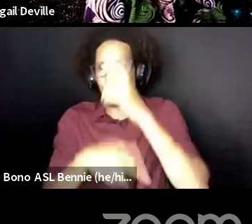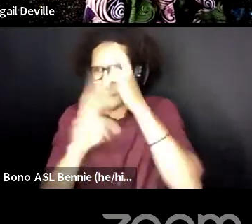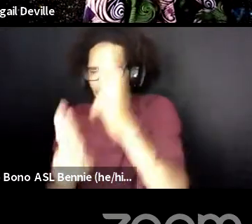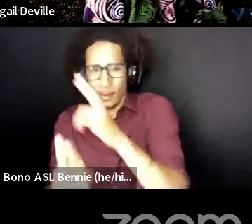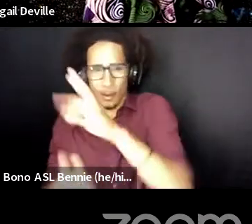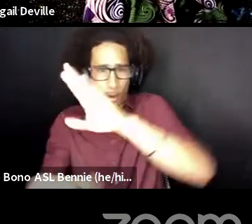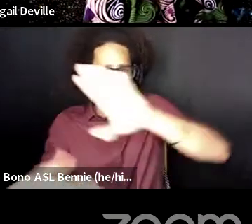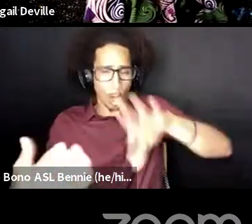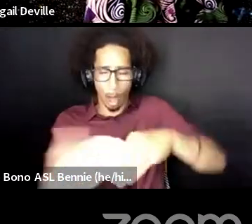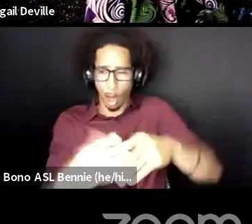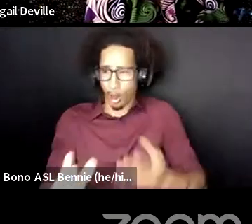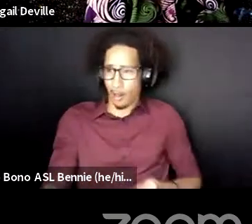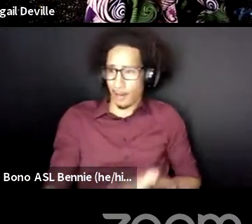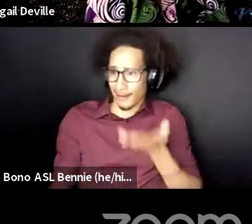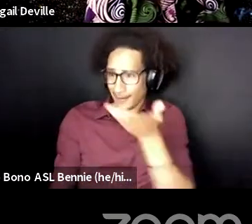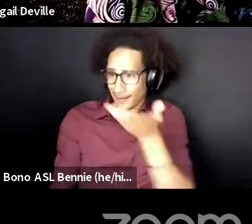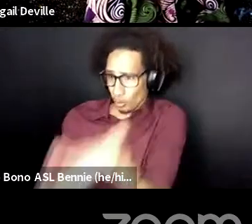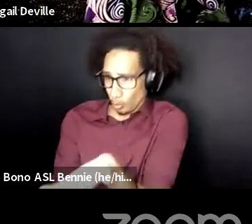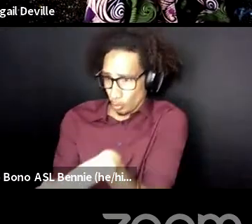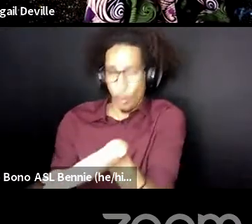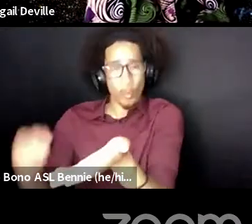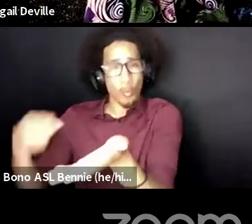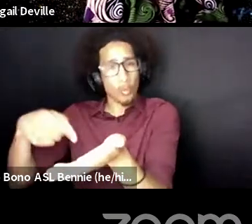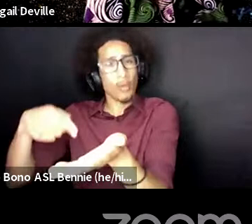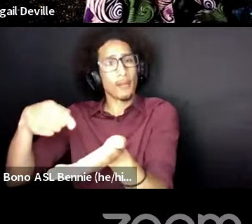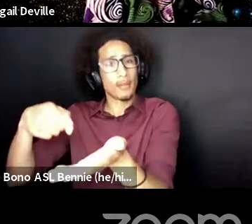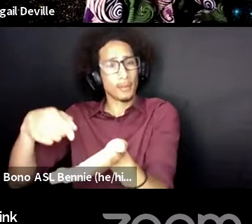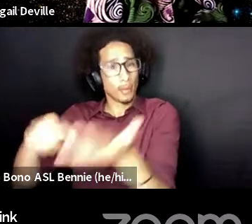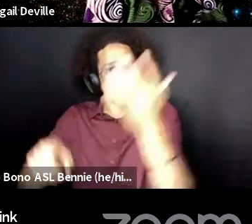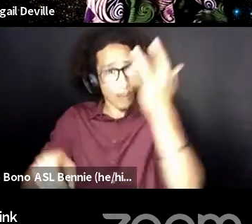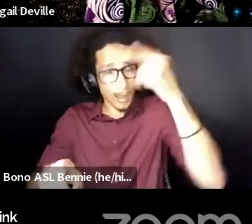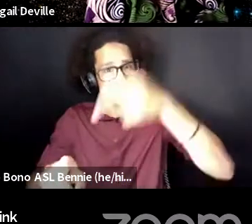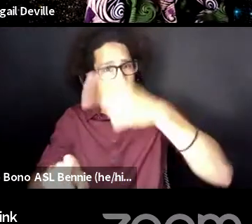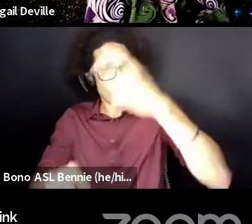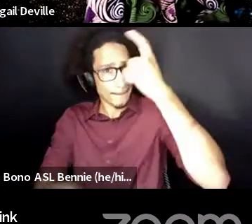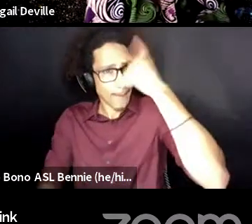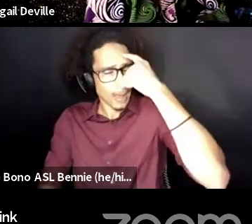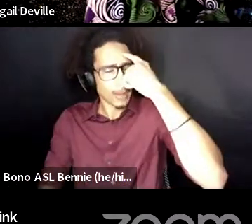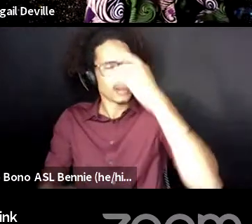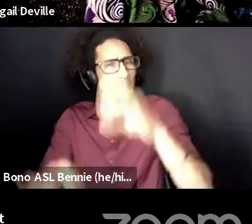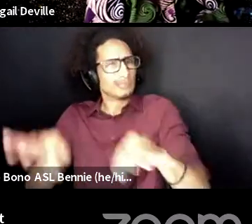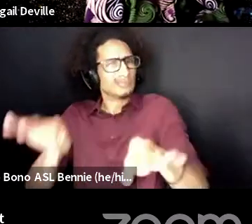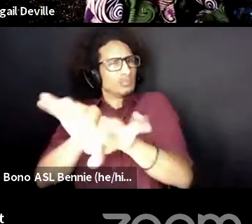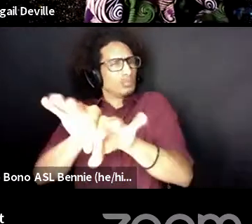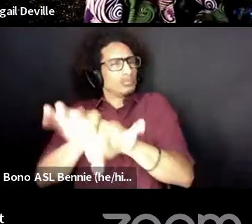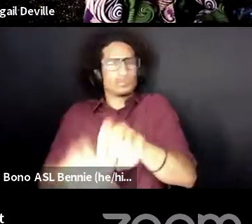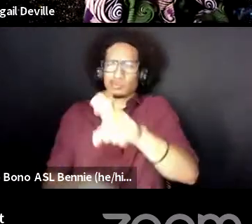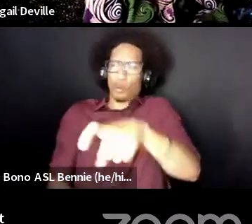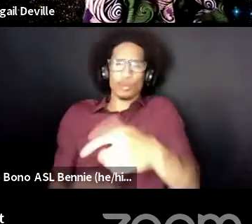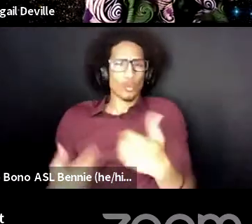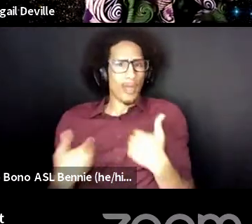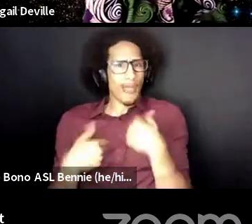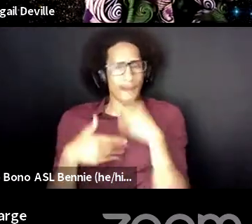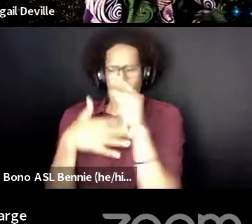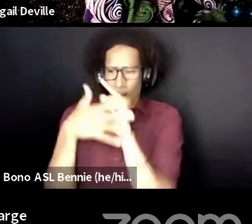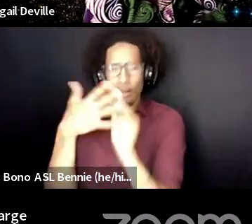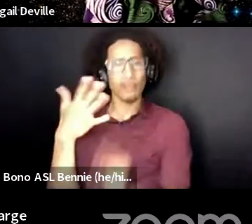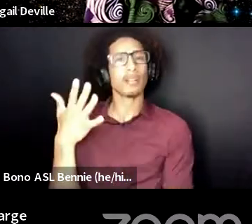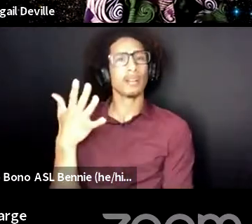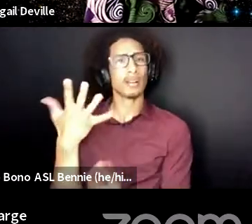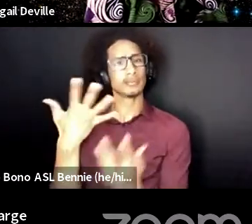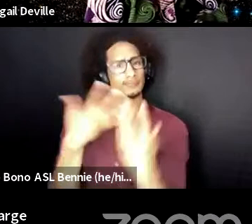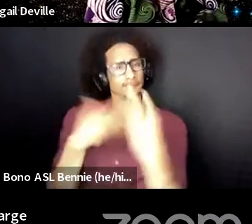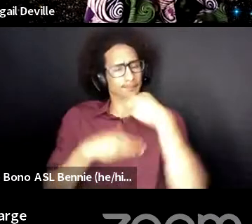is supposed to have. That is what I think about when I think about scale. So it's, and I'll end with saying